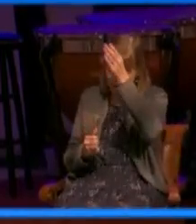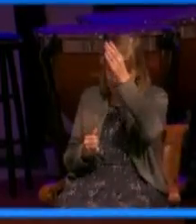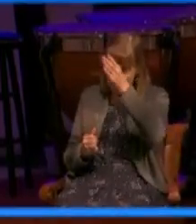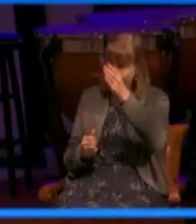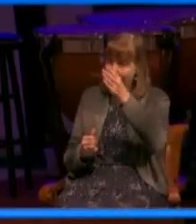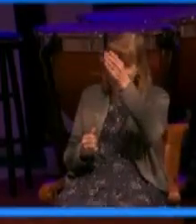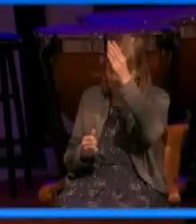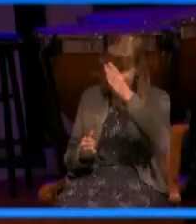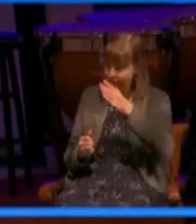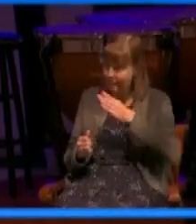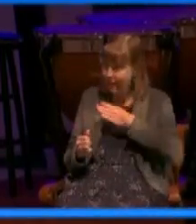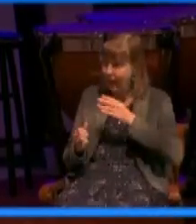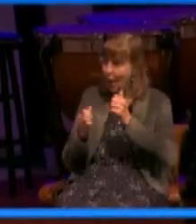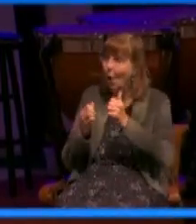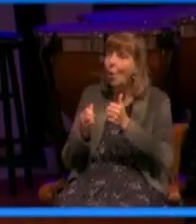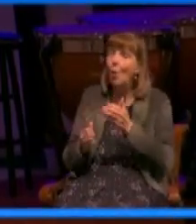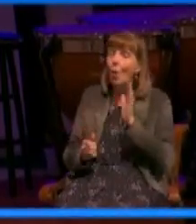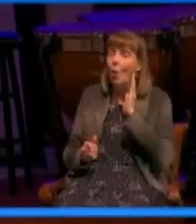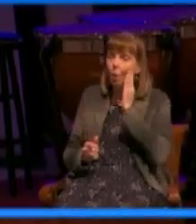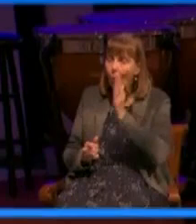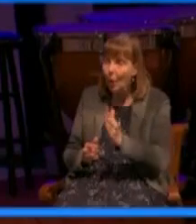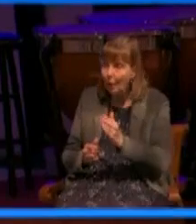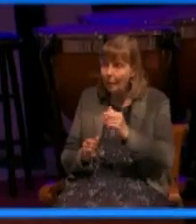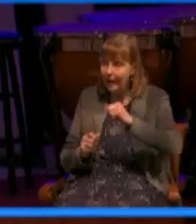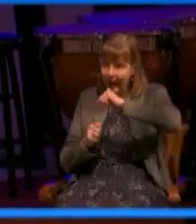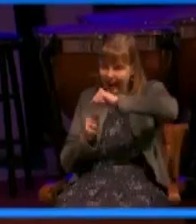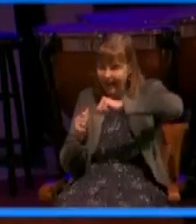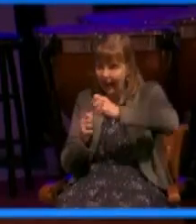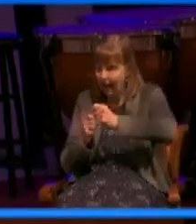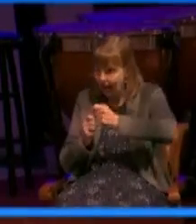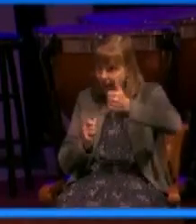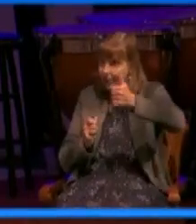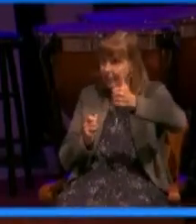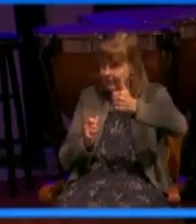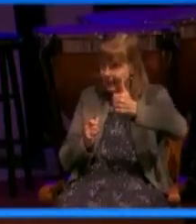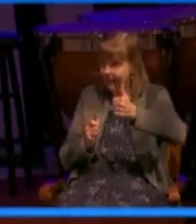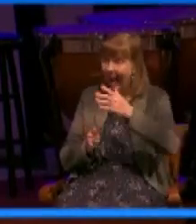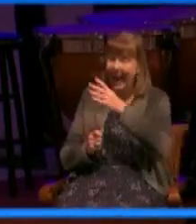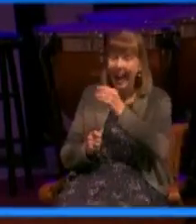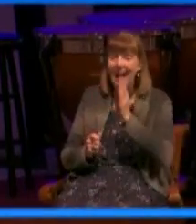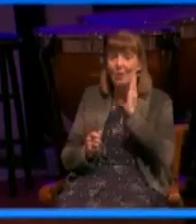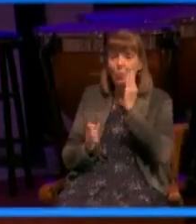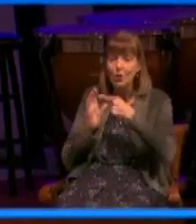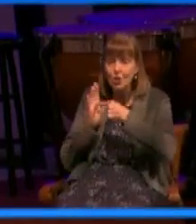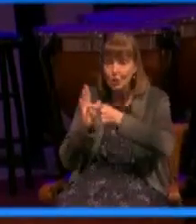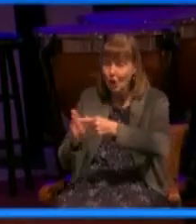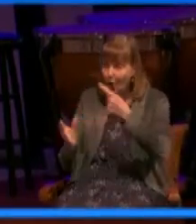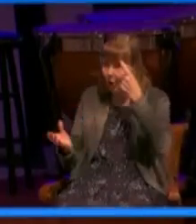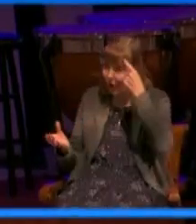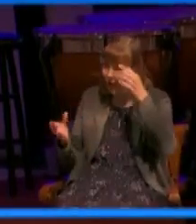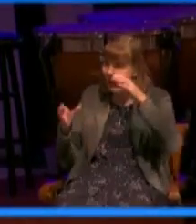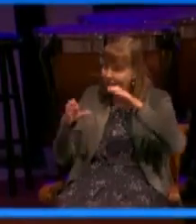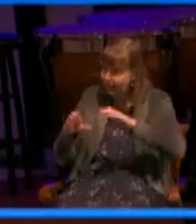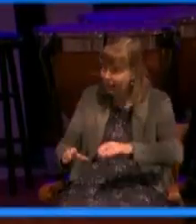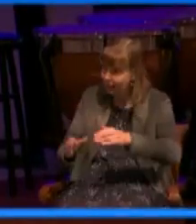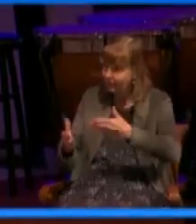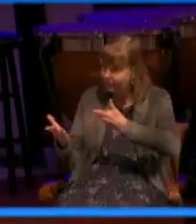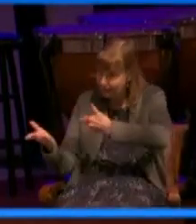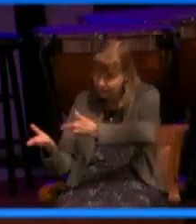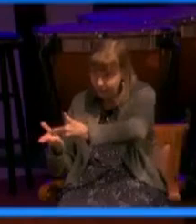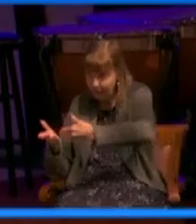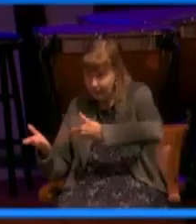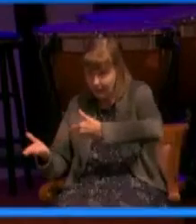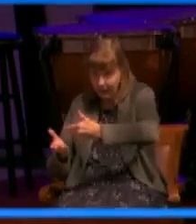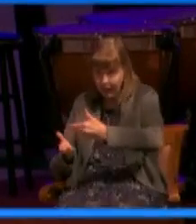be circumcised in his flesh of the foreskin, and it shall be a sign of the covenant between me and you. He who is